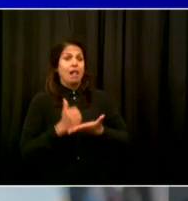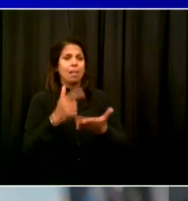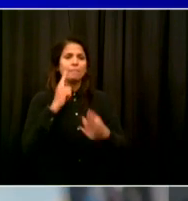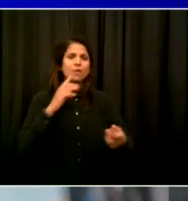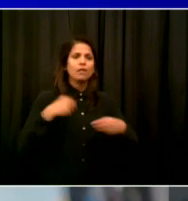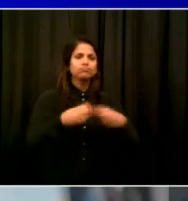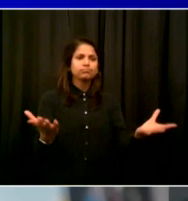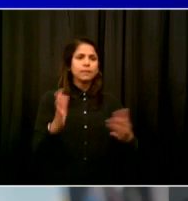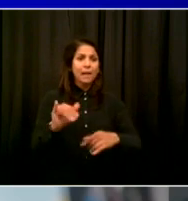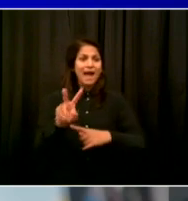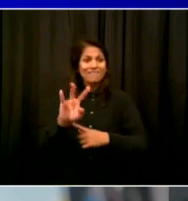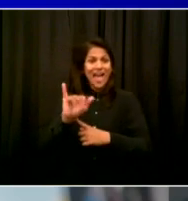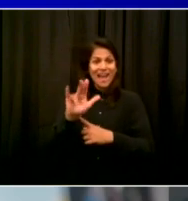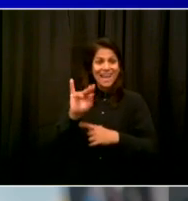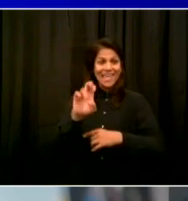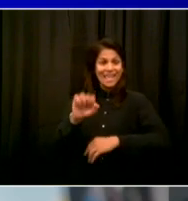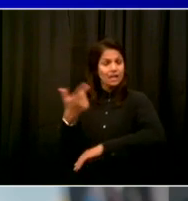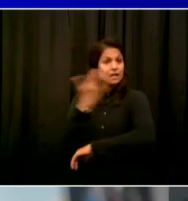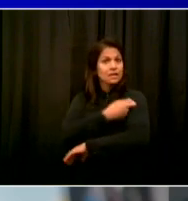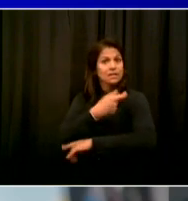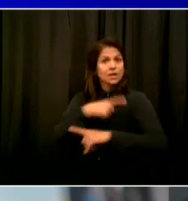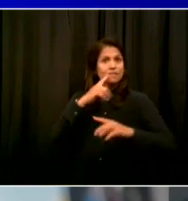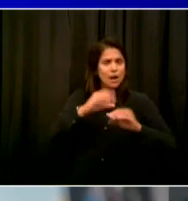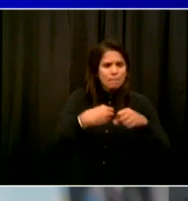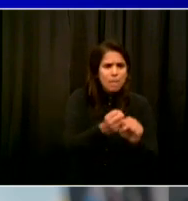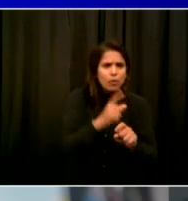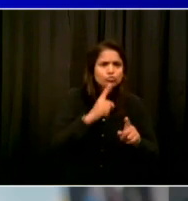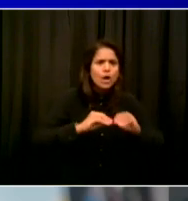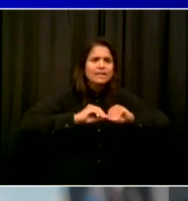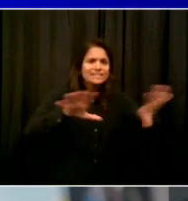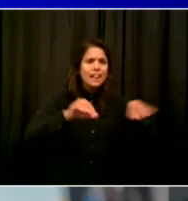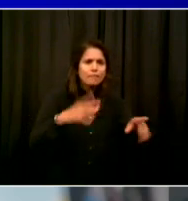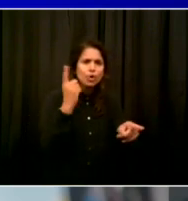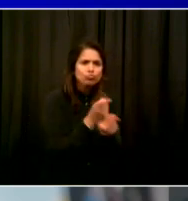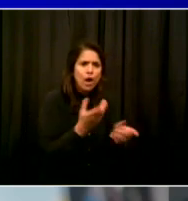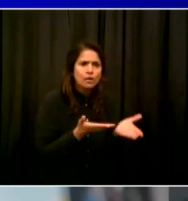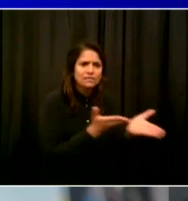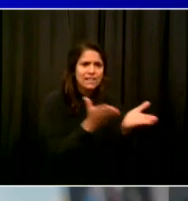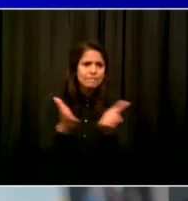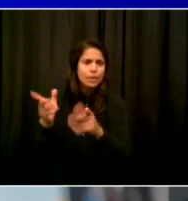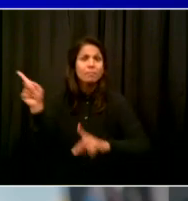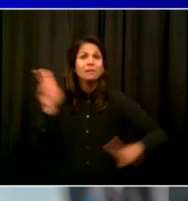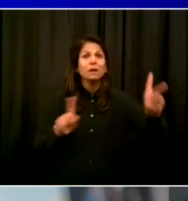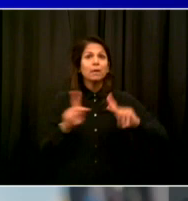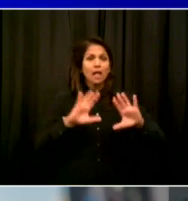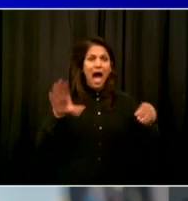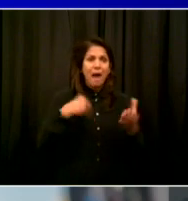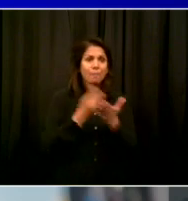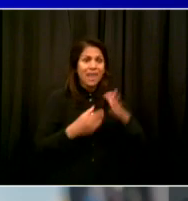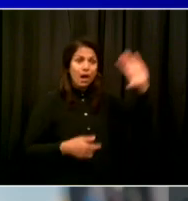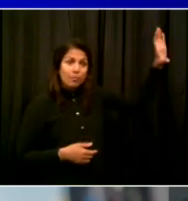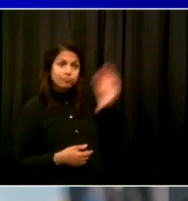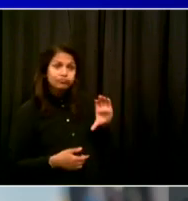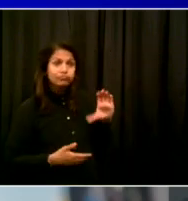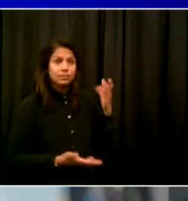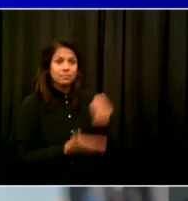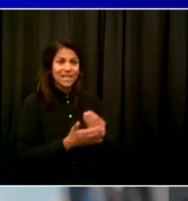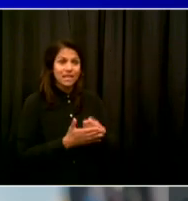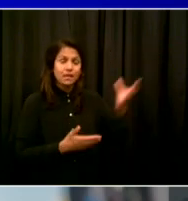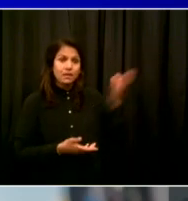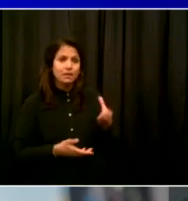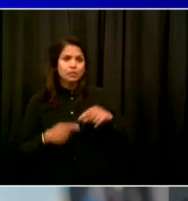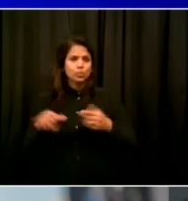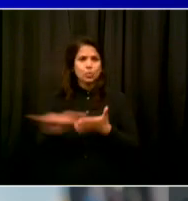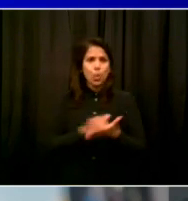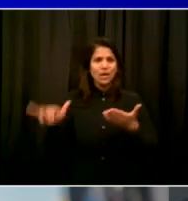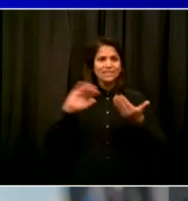putting behind us what has been such a painful and divisive time for our nation, for our city. I don't know about you,